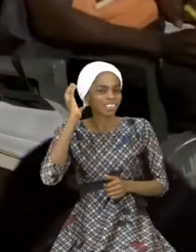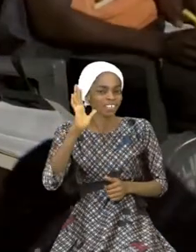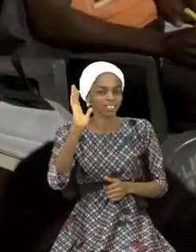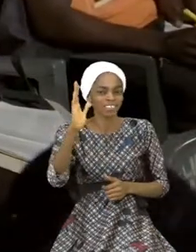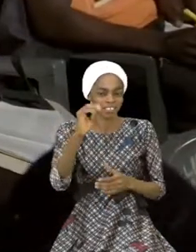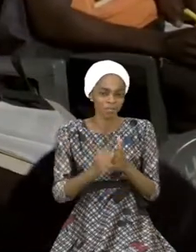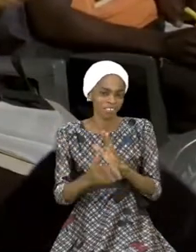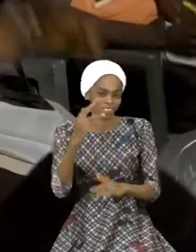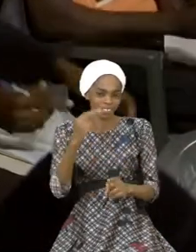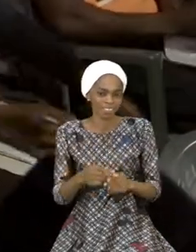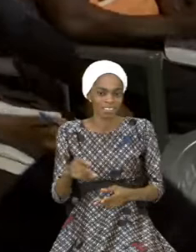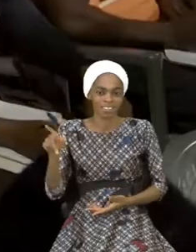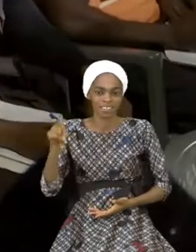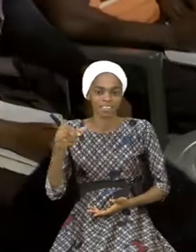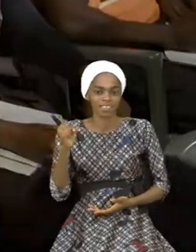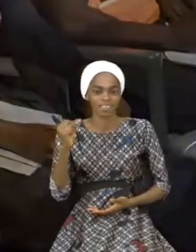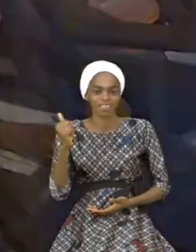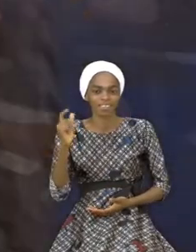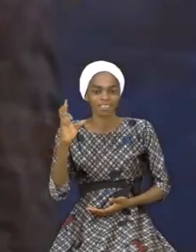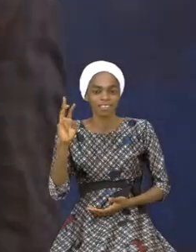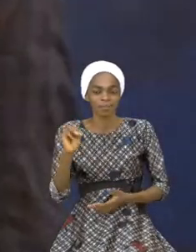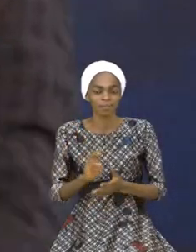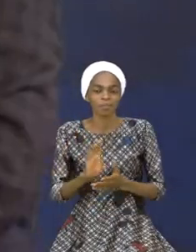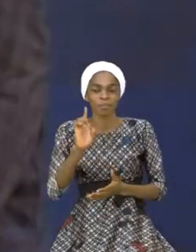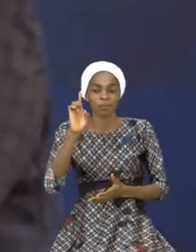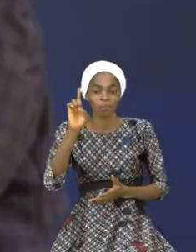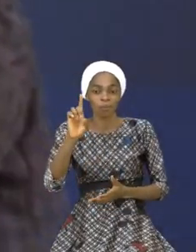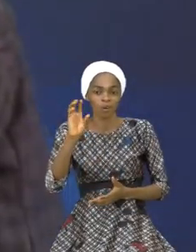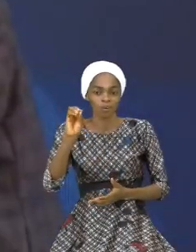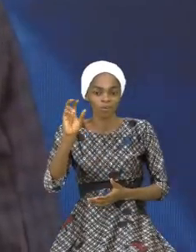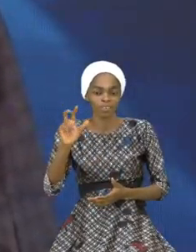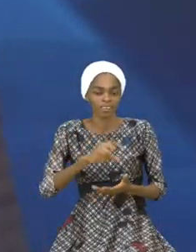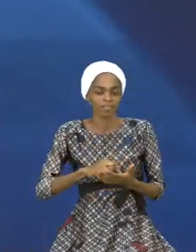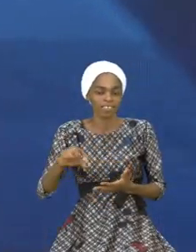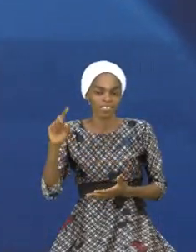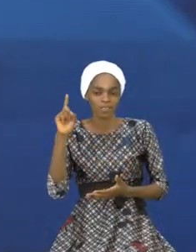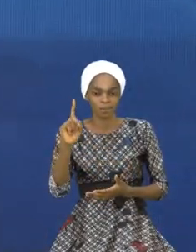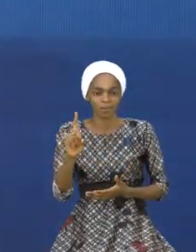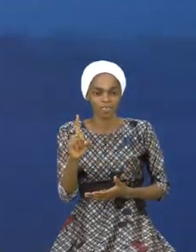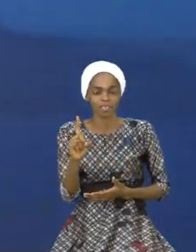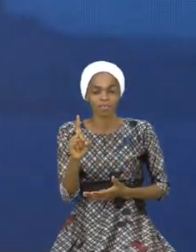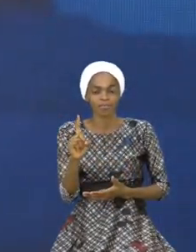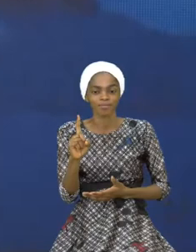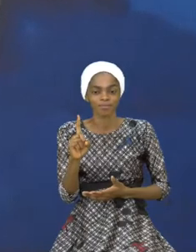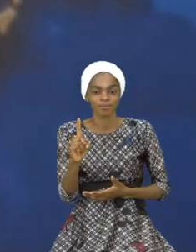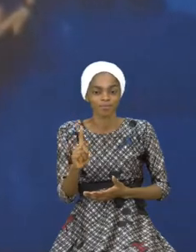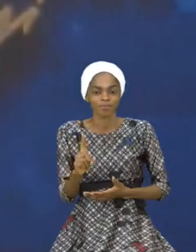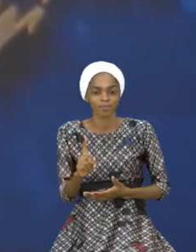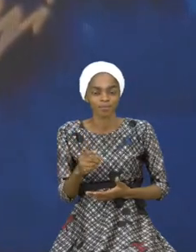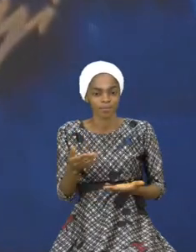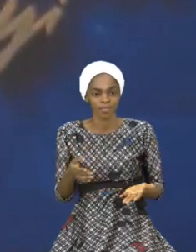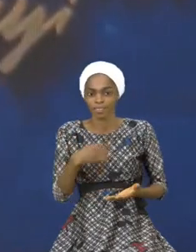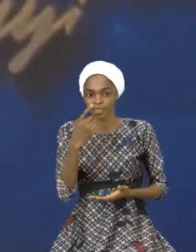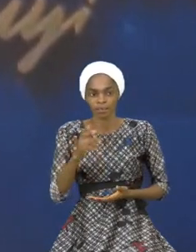psalm 103 i'm reading from verse one psalm 123 verse one yeah he tells